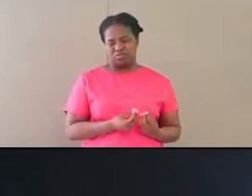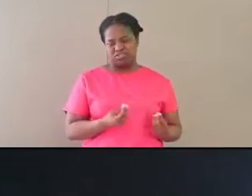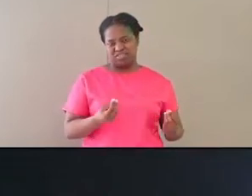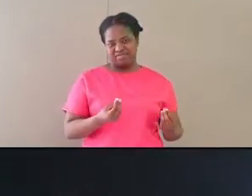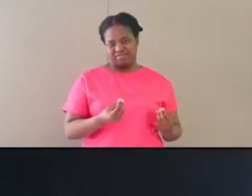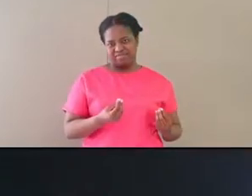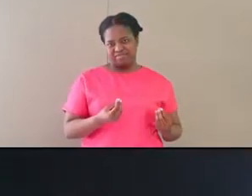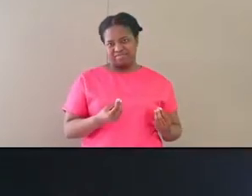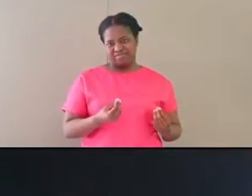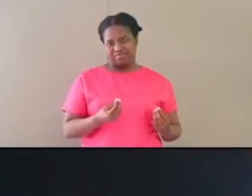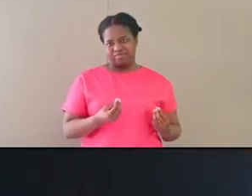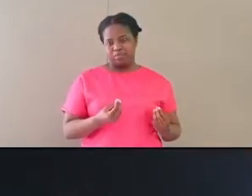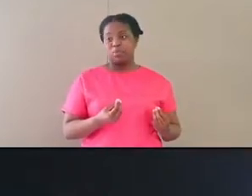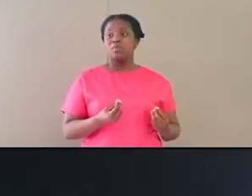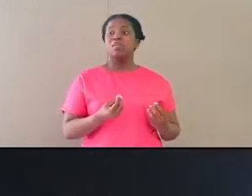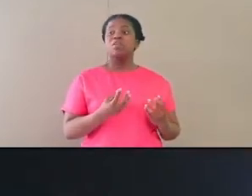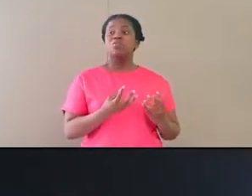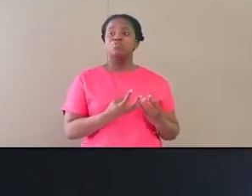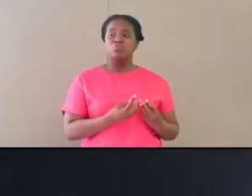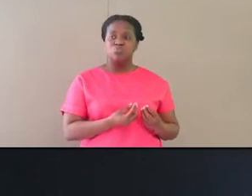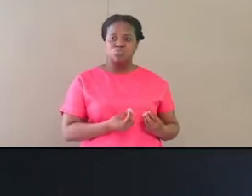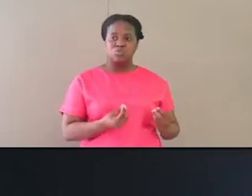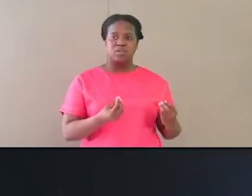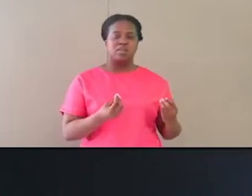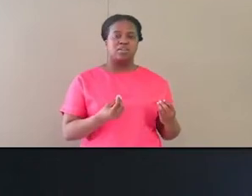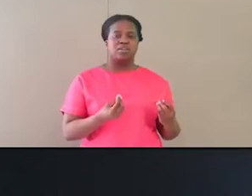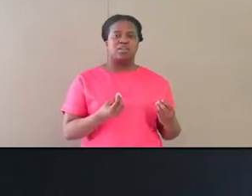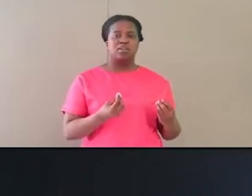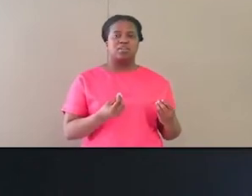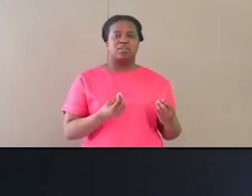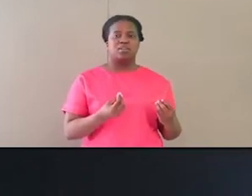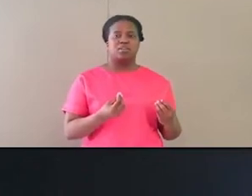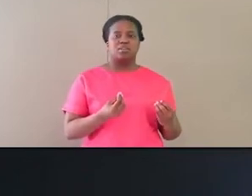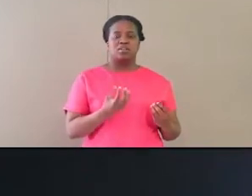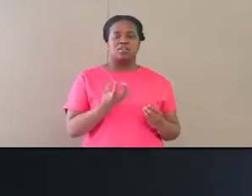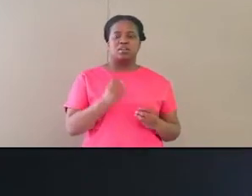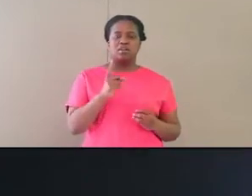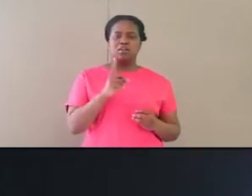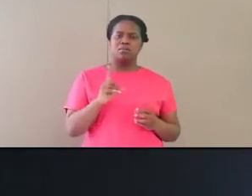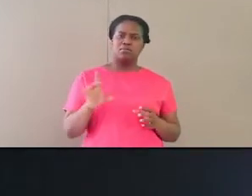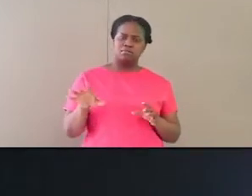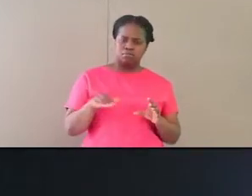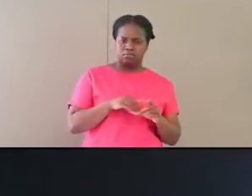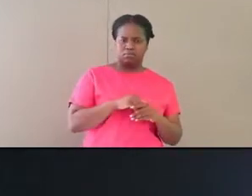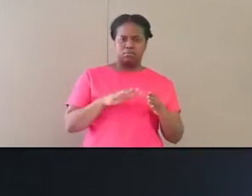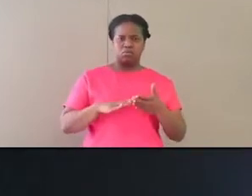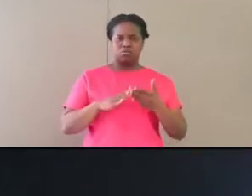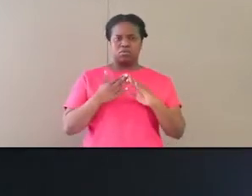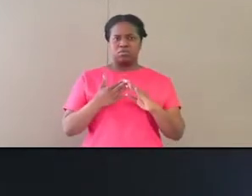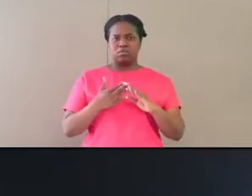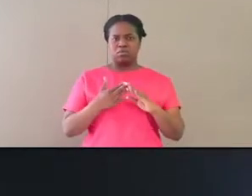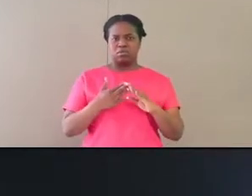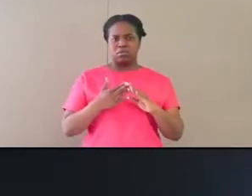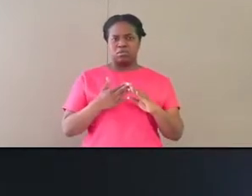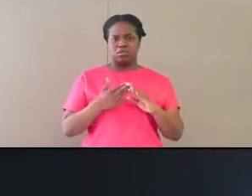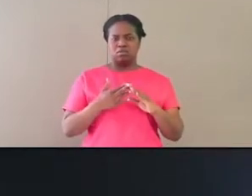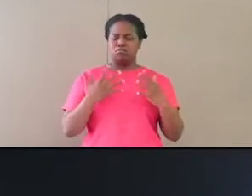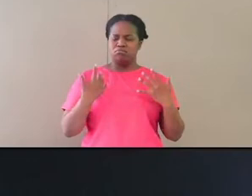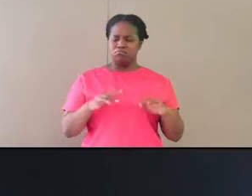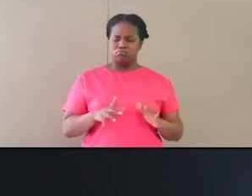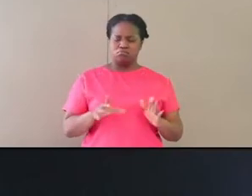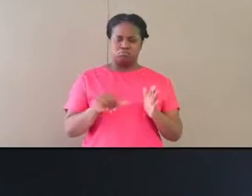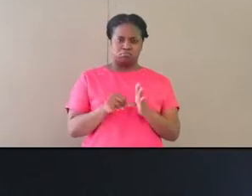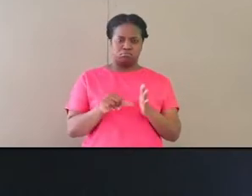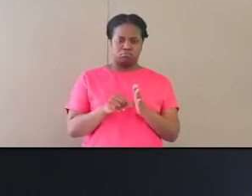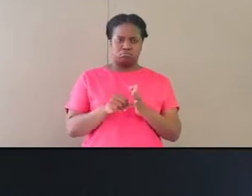children are part of society and a very critical